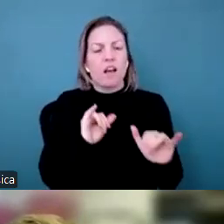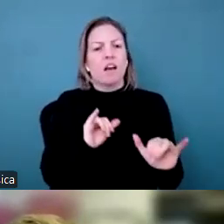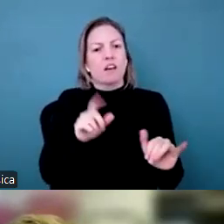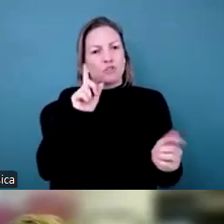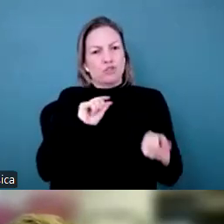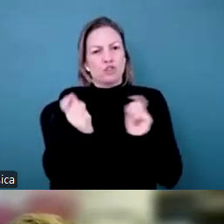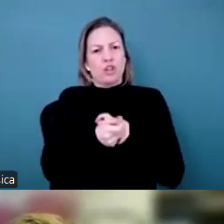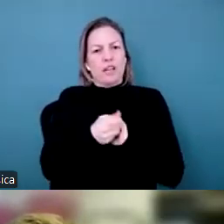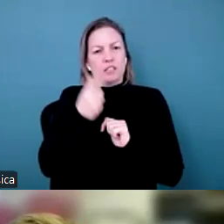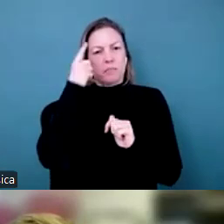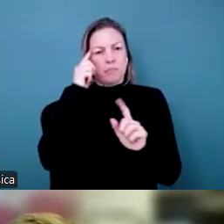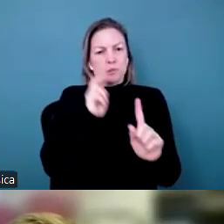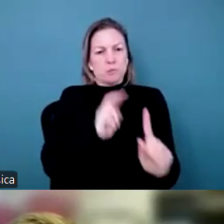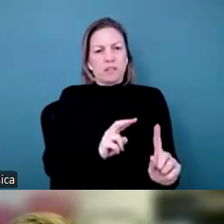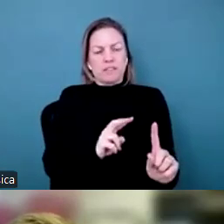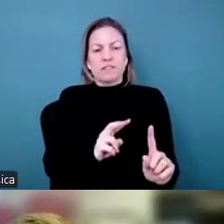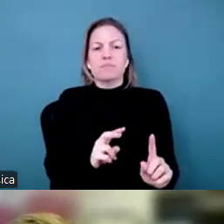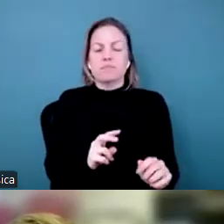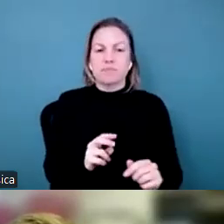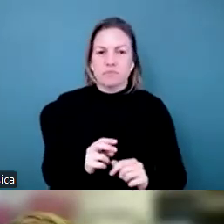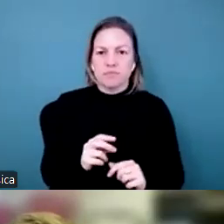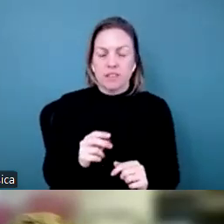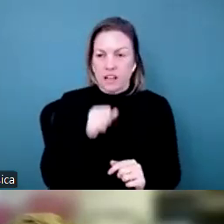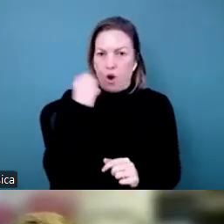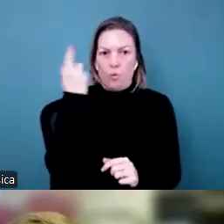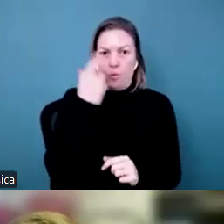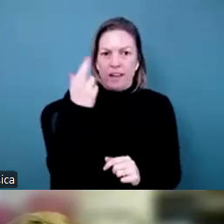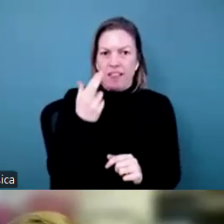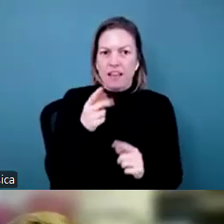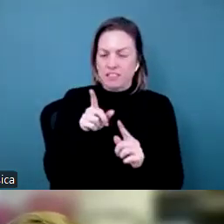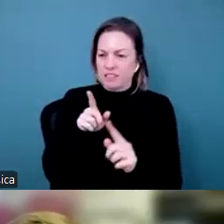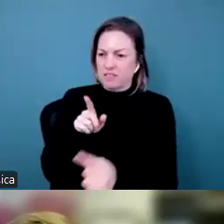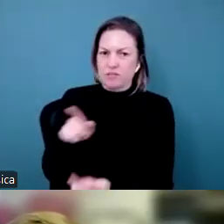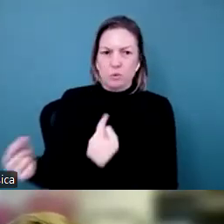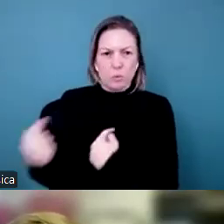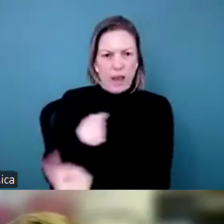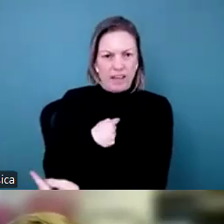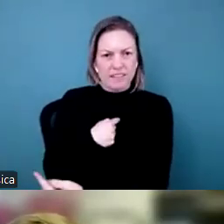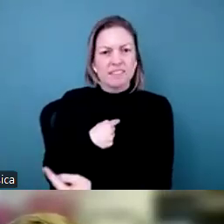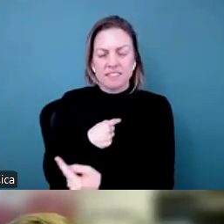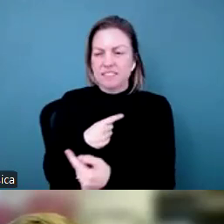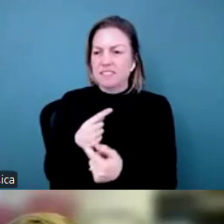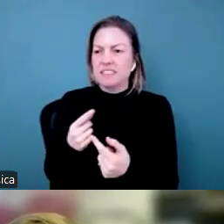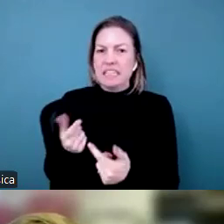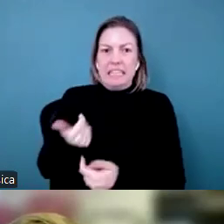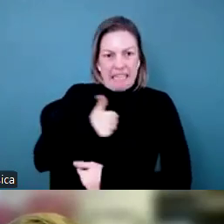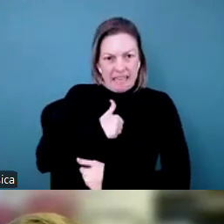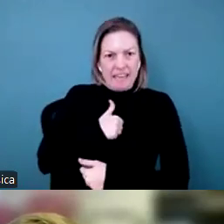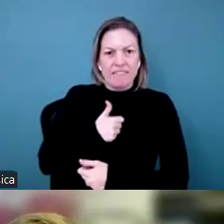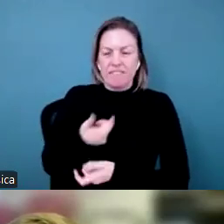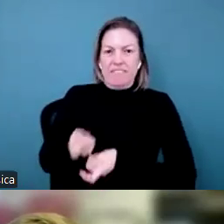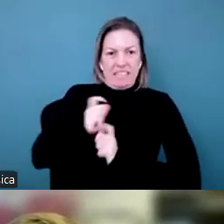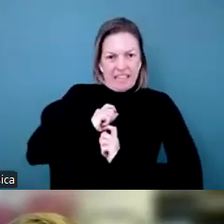idea that caregiving was so two-way, that it was a two-way street. It gives you back almost as much as you give